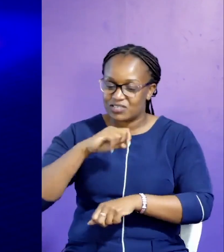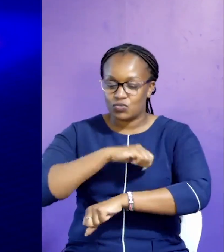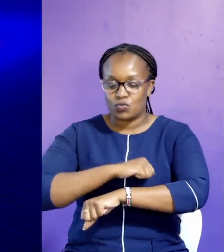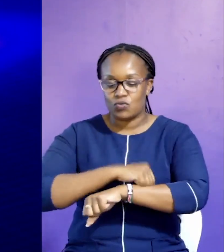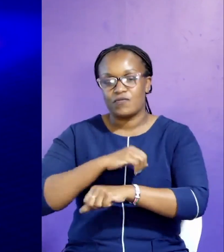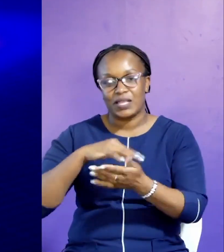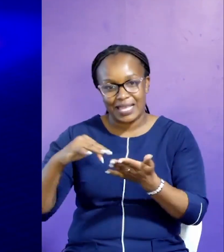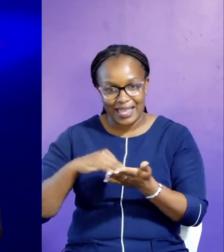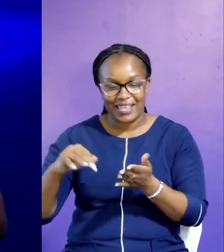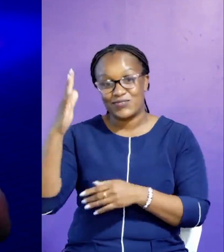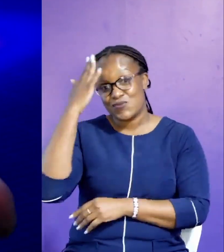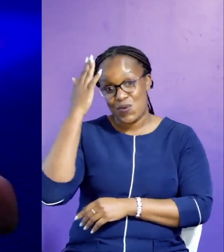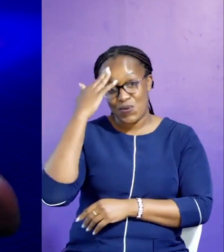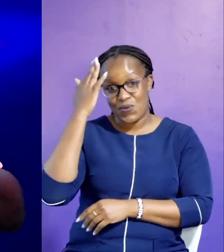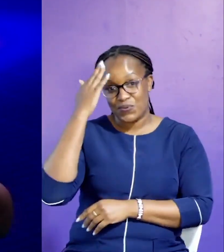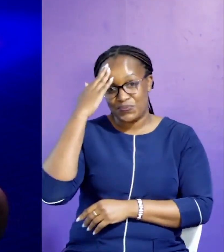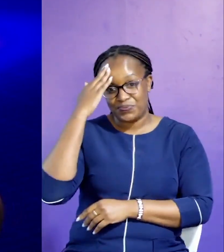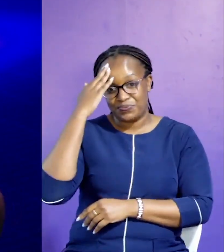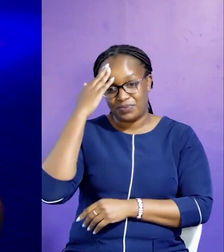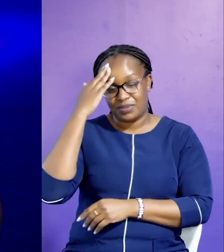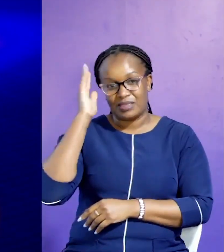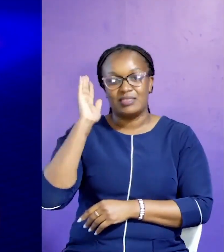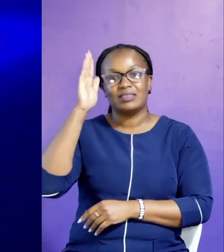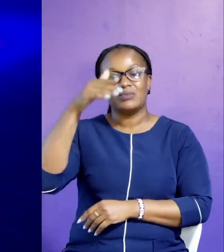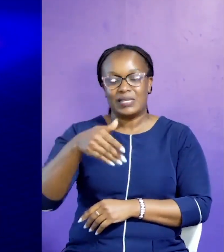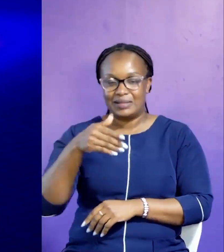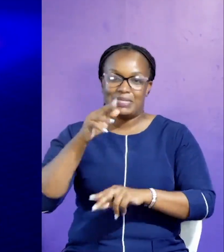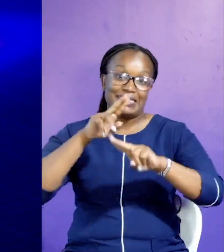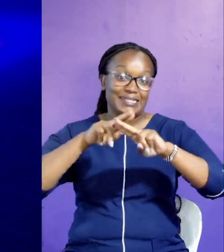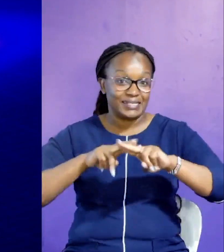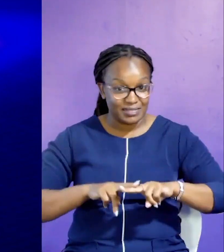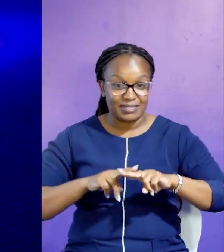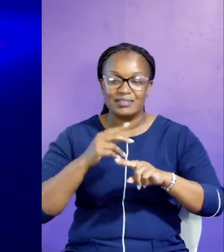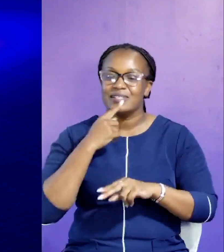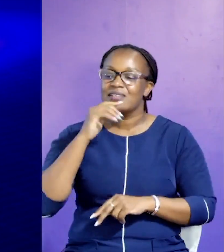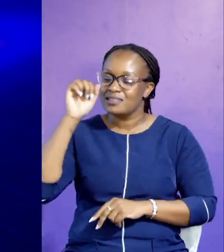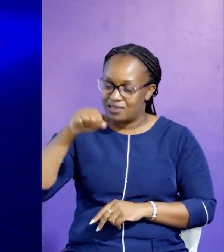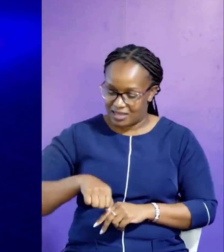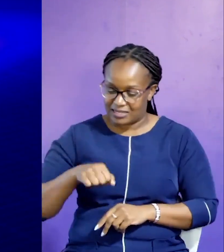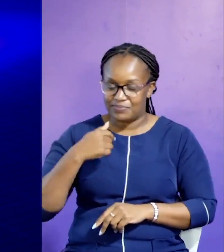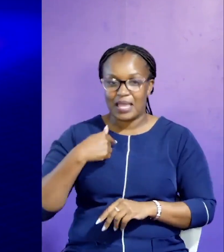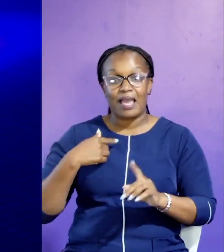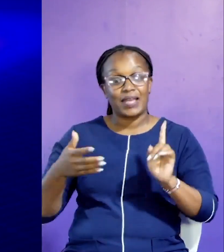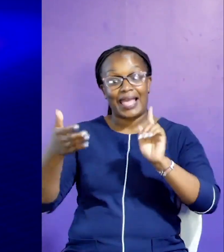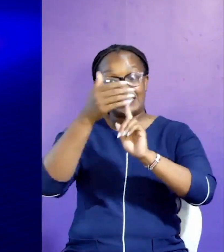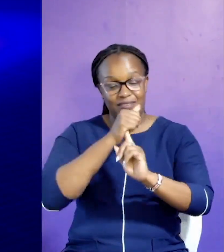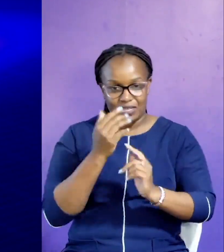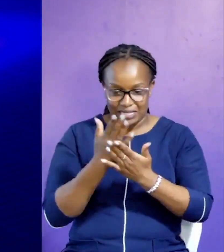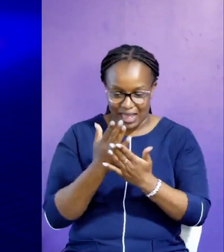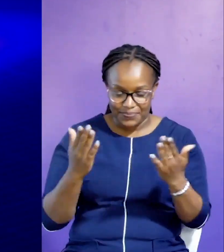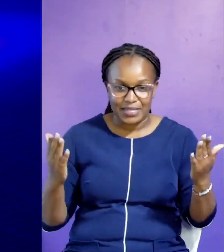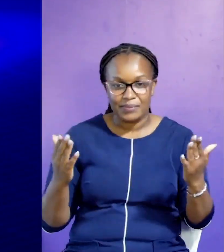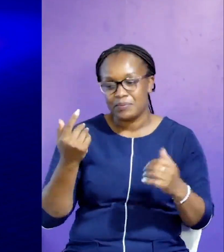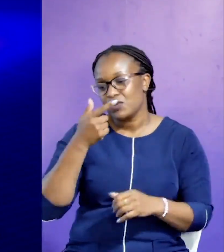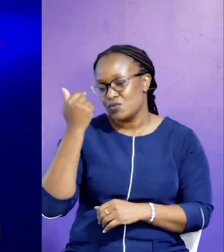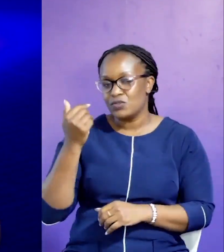Na najua atakuwa anaketi chini anasema, yes, nimefika hapa mahali ambapo niko